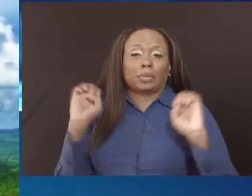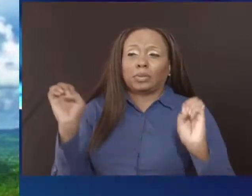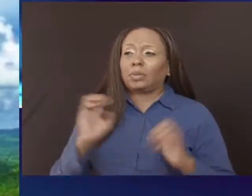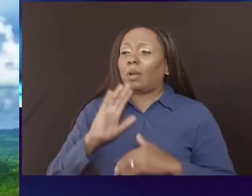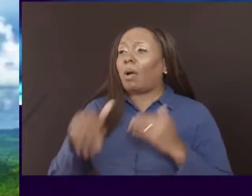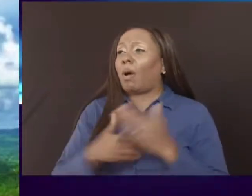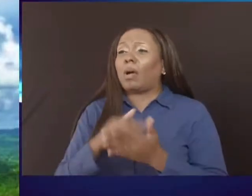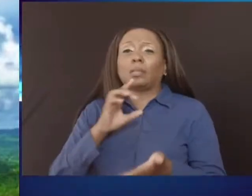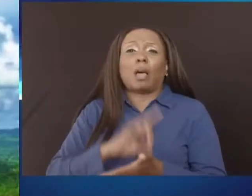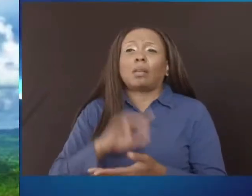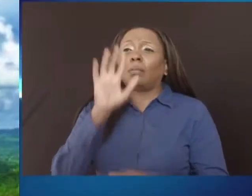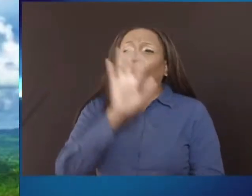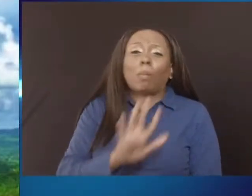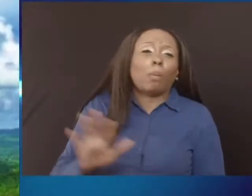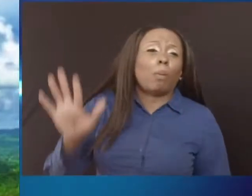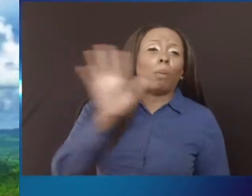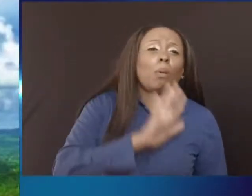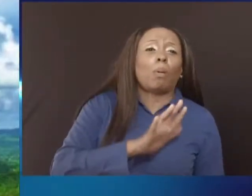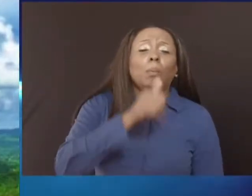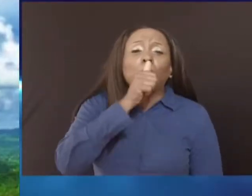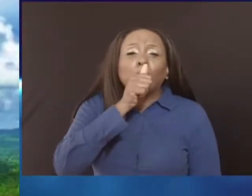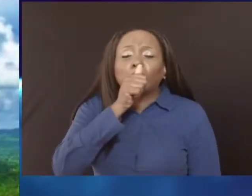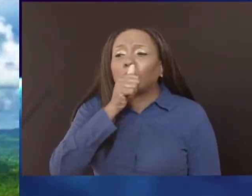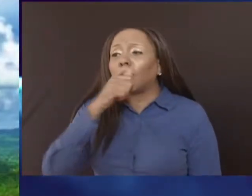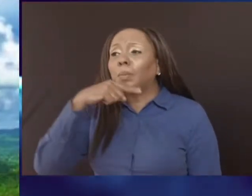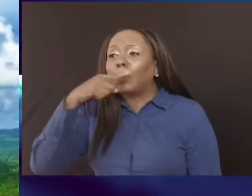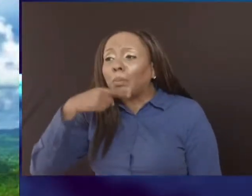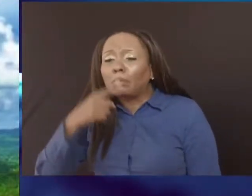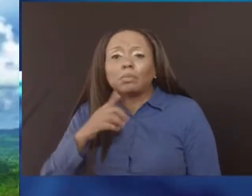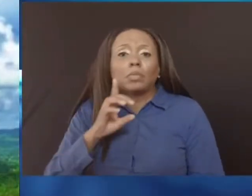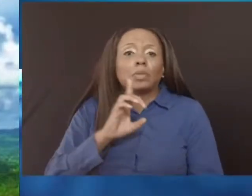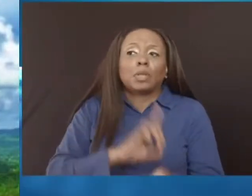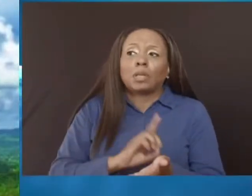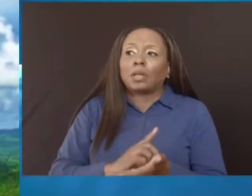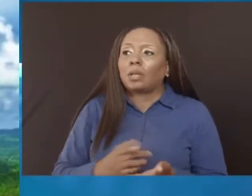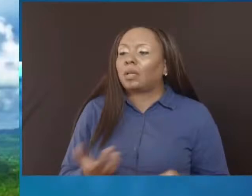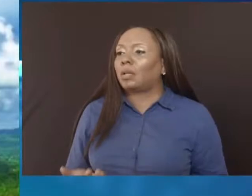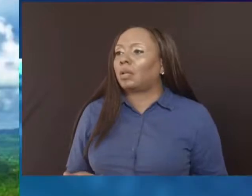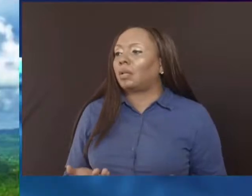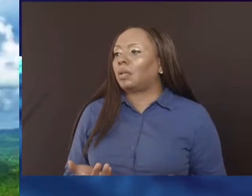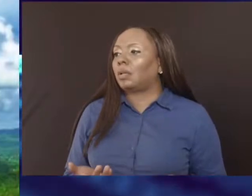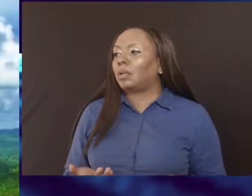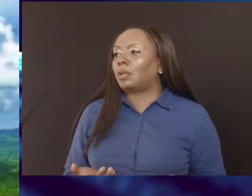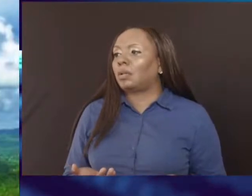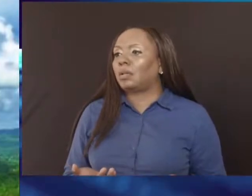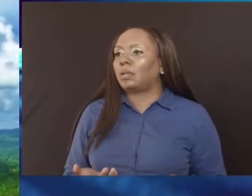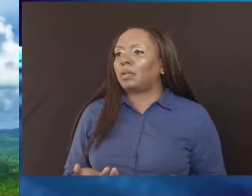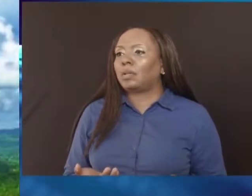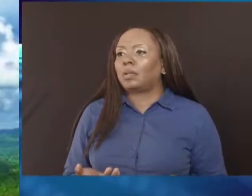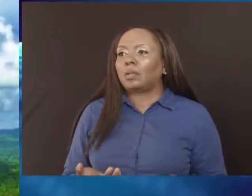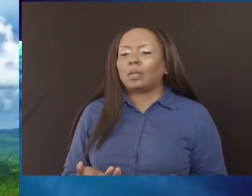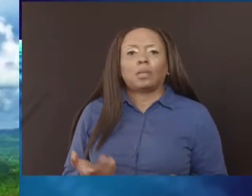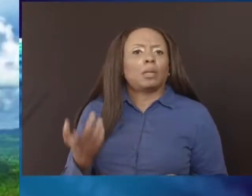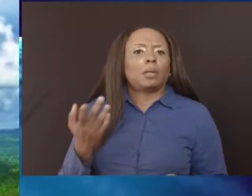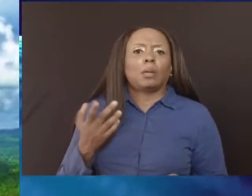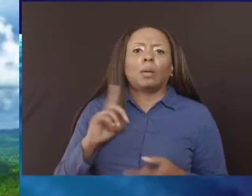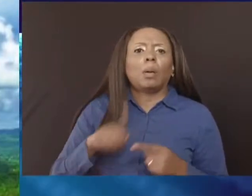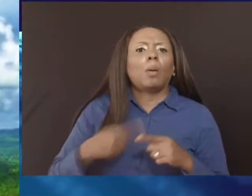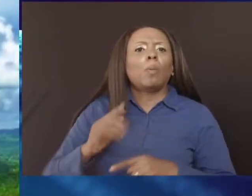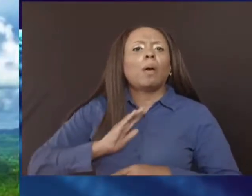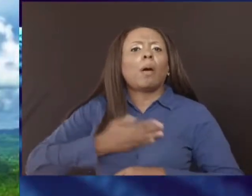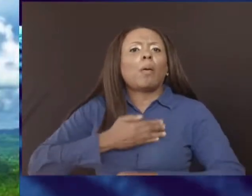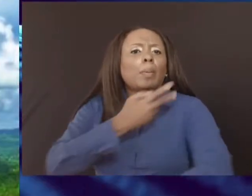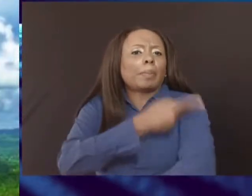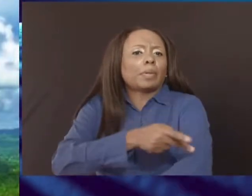Barbados, bank doctors, public doctors, private doctors, we don't like to hear when we lose patients. It's something that we get very, very upset about. So